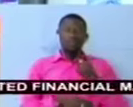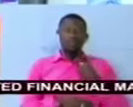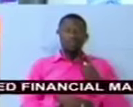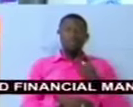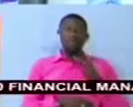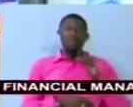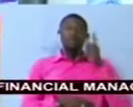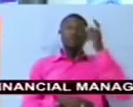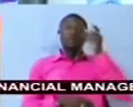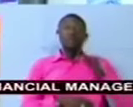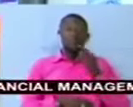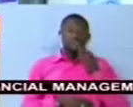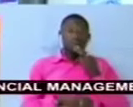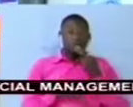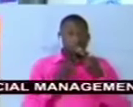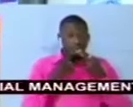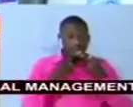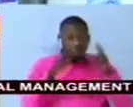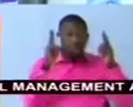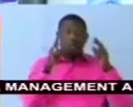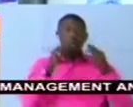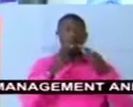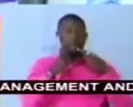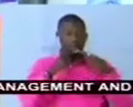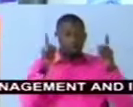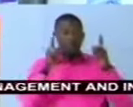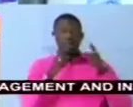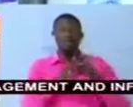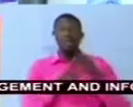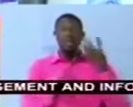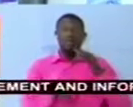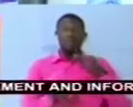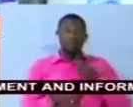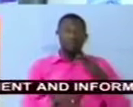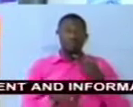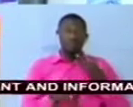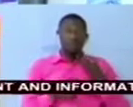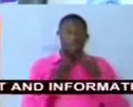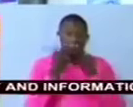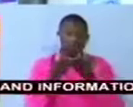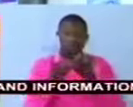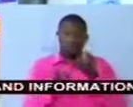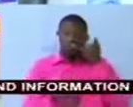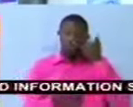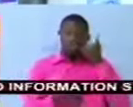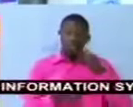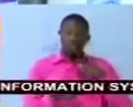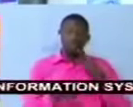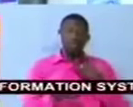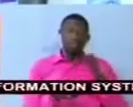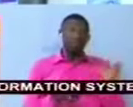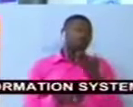squad, then the drug squad members would not have gone to the scene and spoiled the deal. Correct.